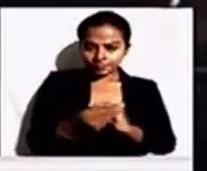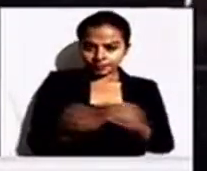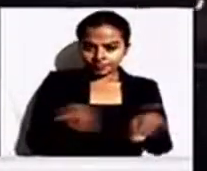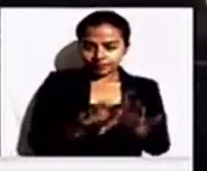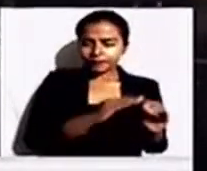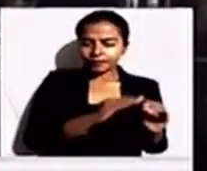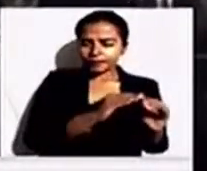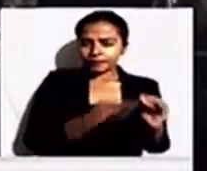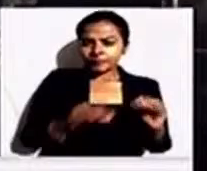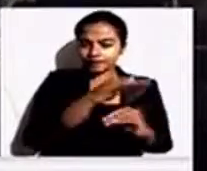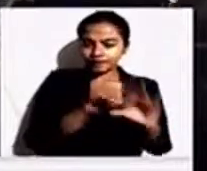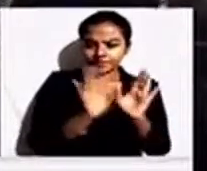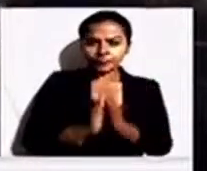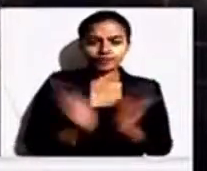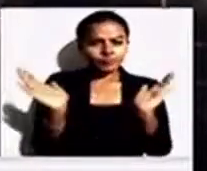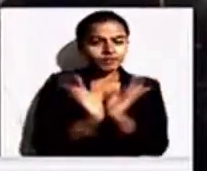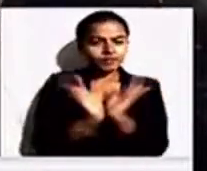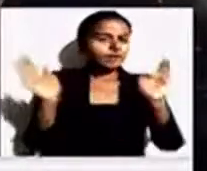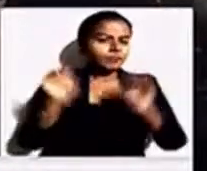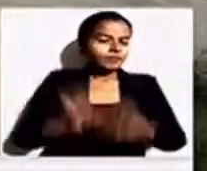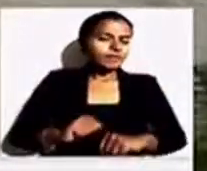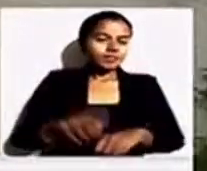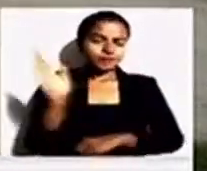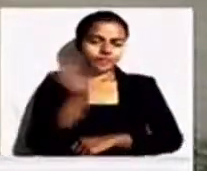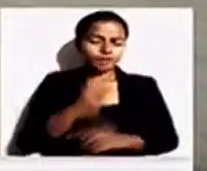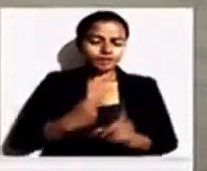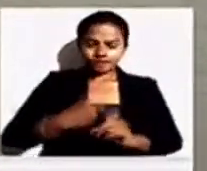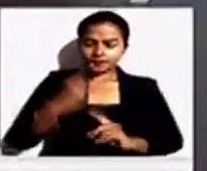to heavy winds that had blown across the area yesterday.